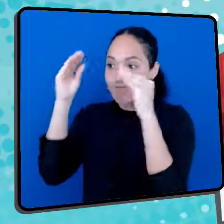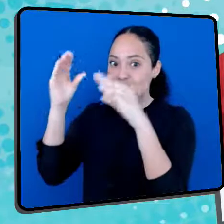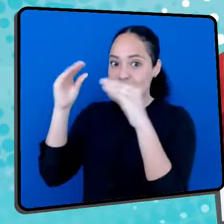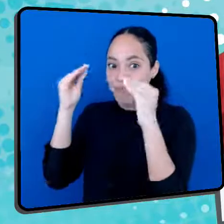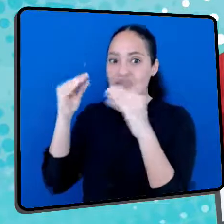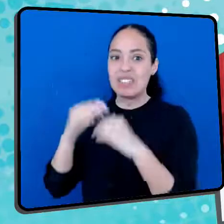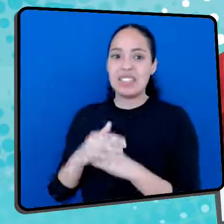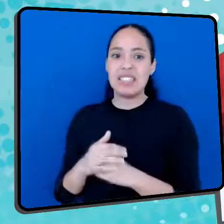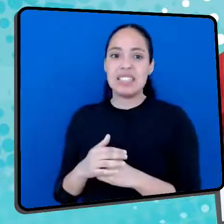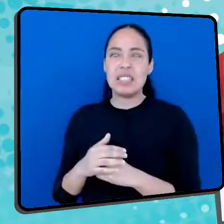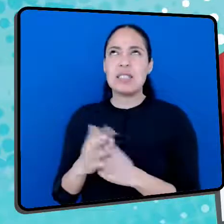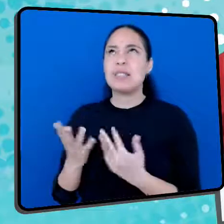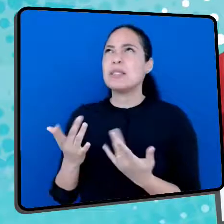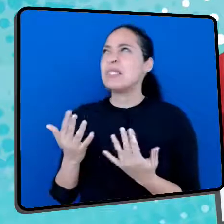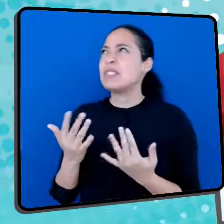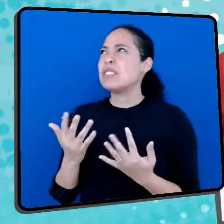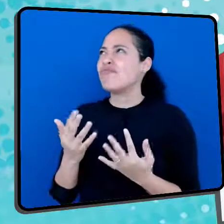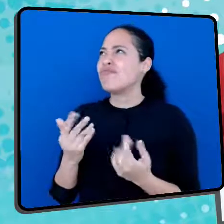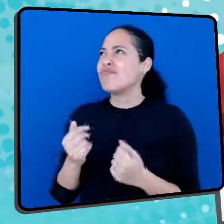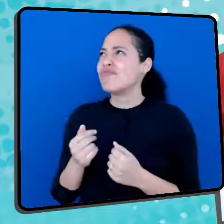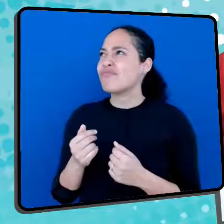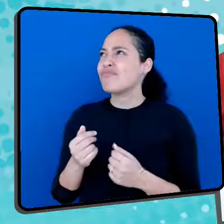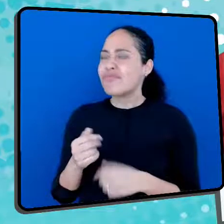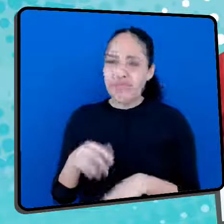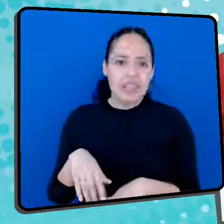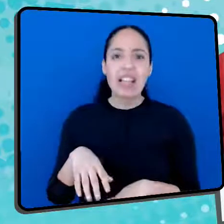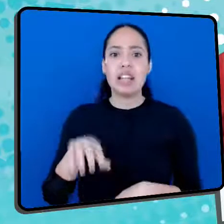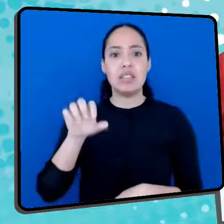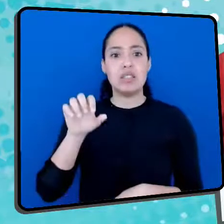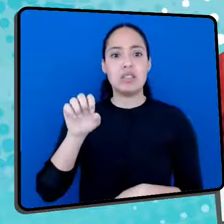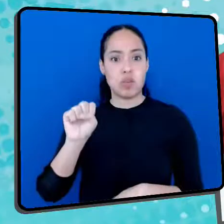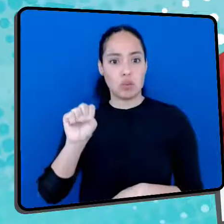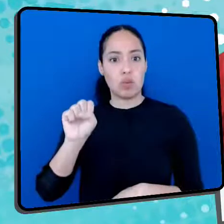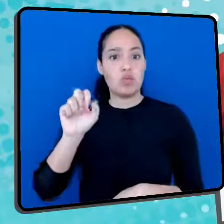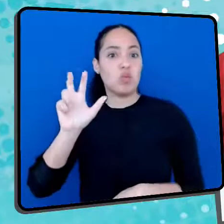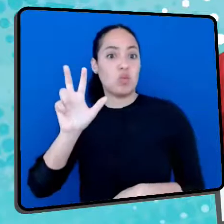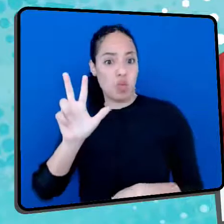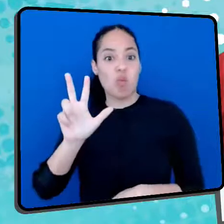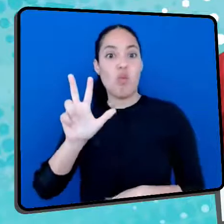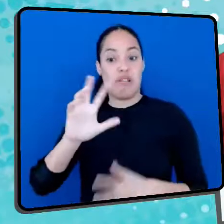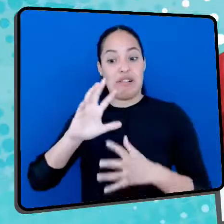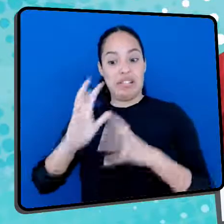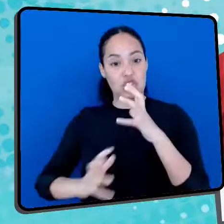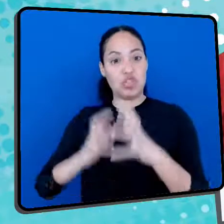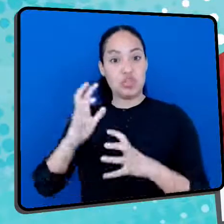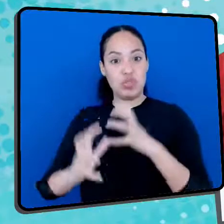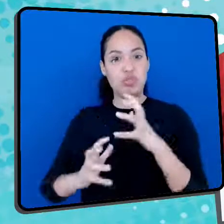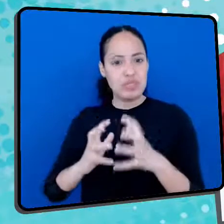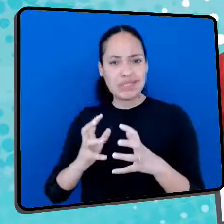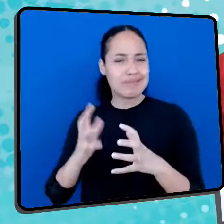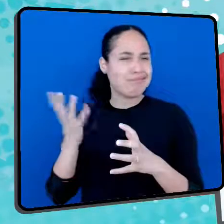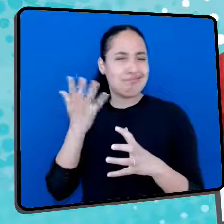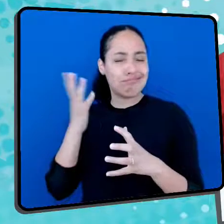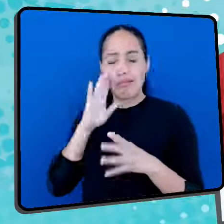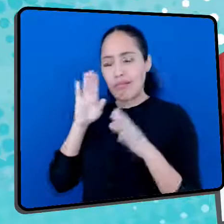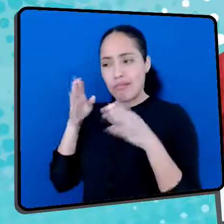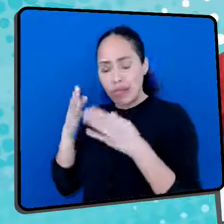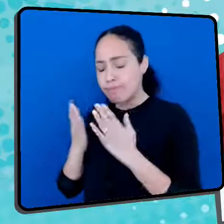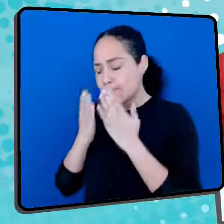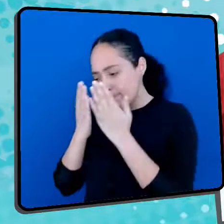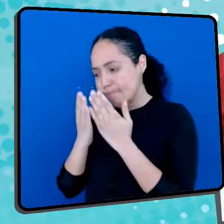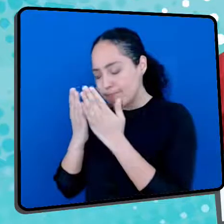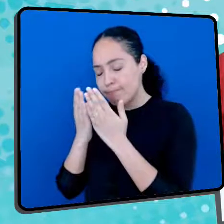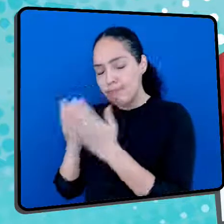was it called? It's like software engineering, something or something like that. It was called, and I often had the feeling,